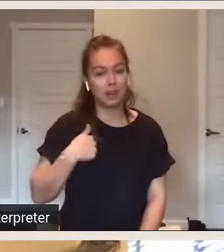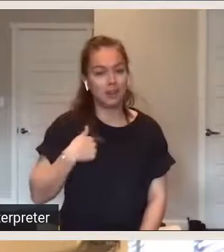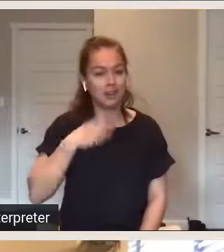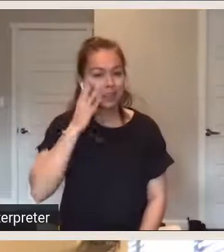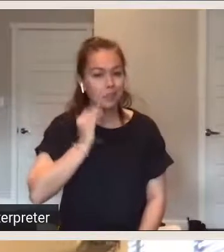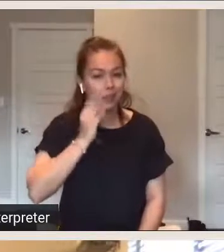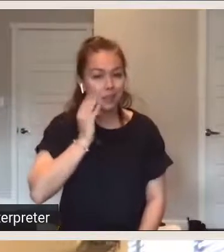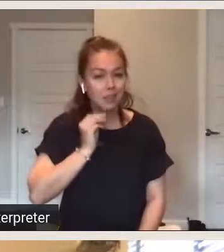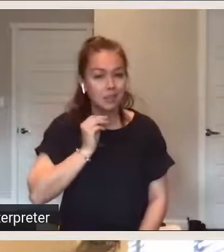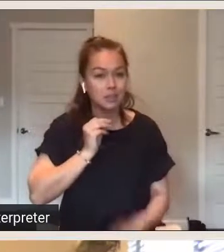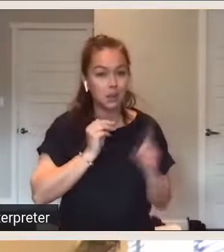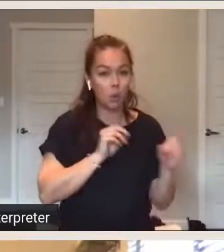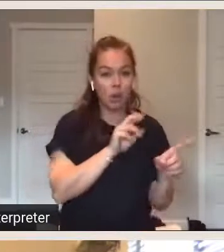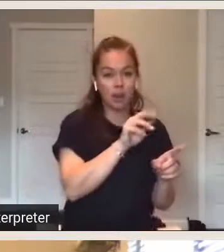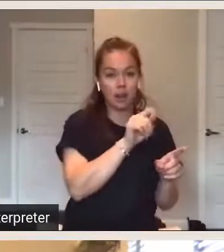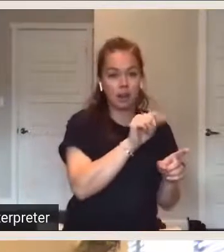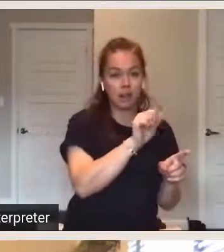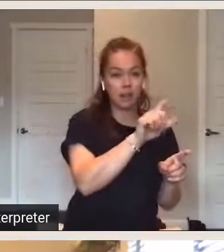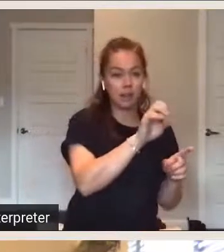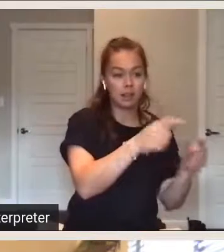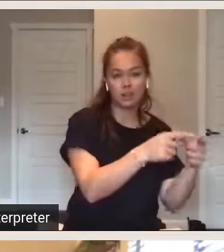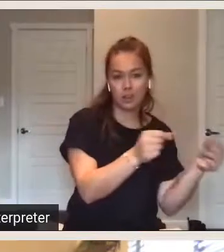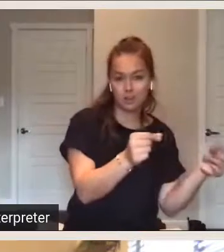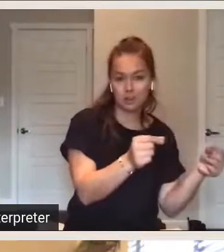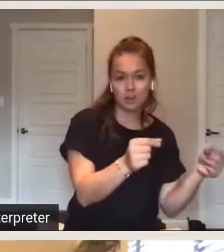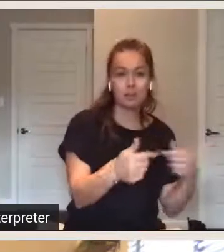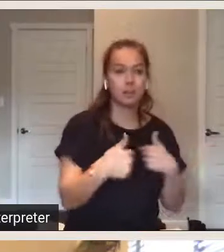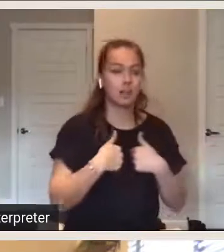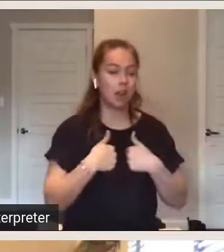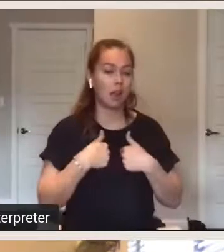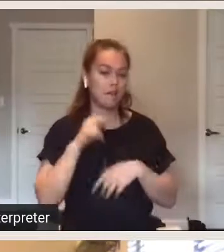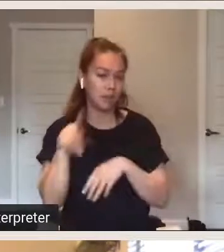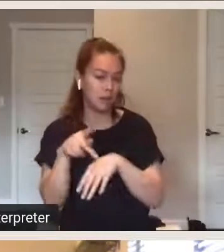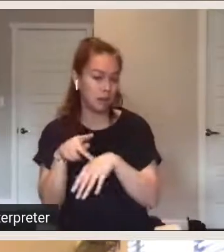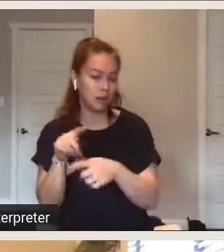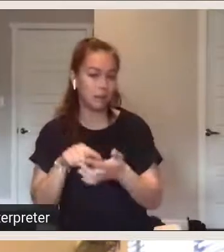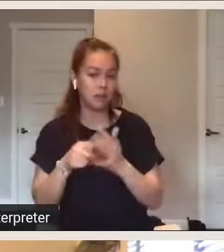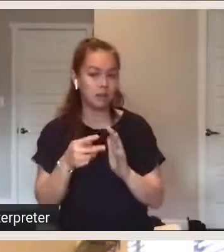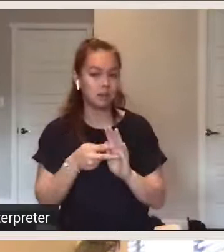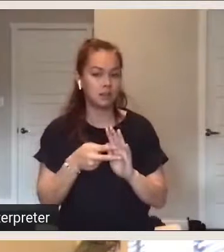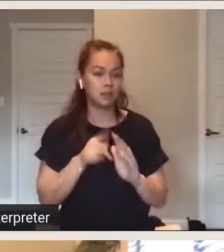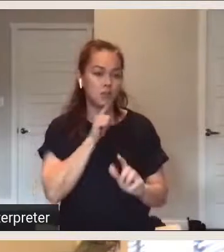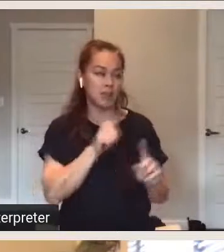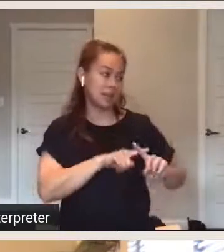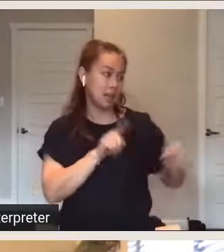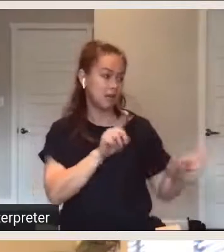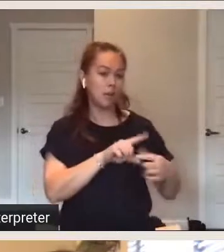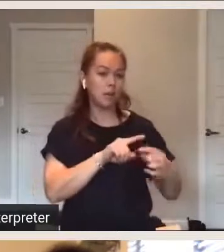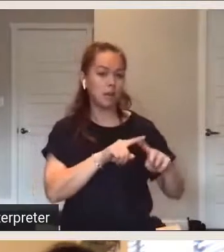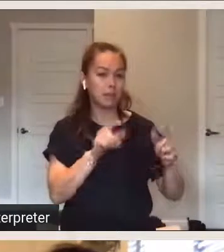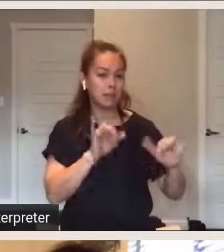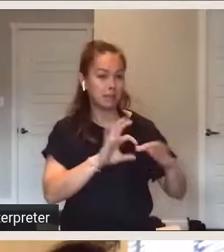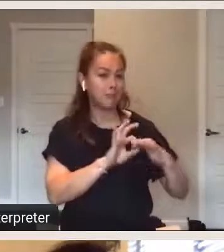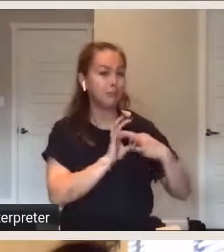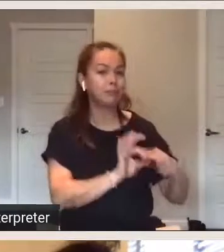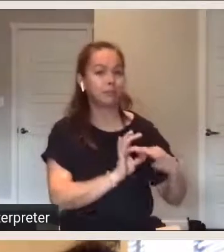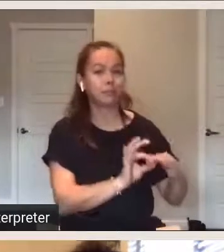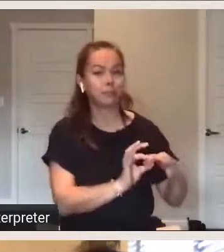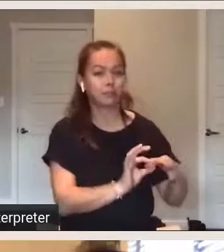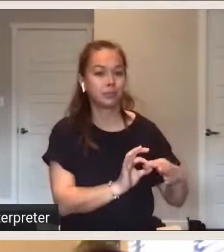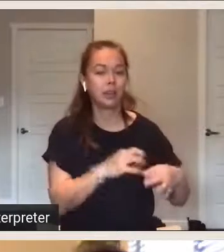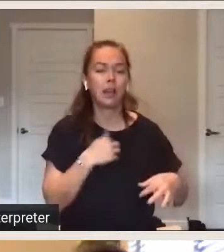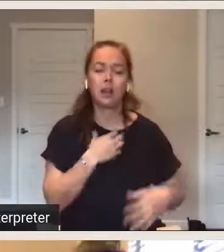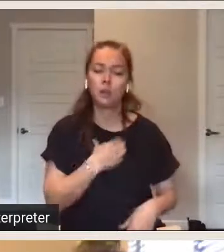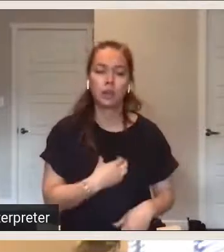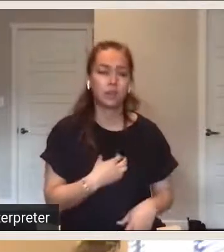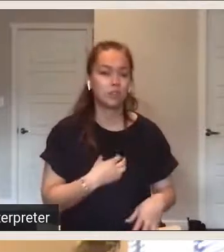same story. So that's the fun part about the spaces in the film. And if you, I feel like I wish there were more shots